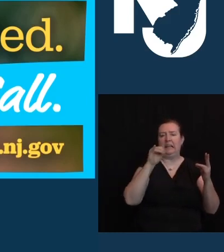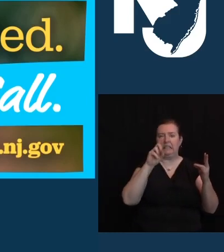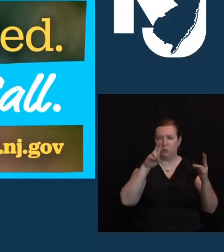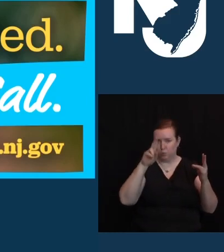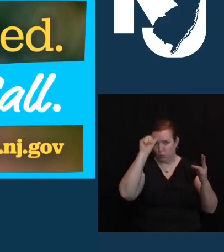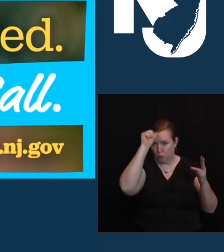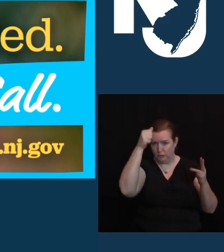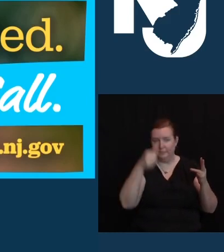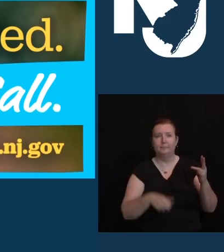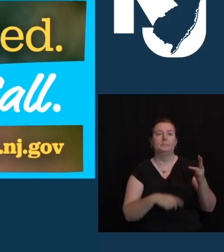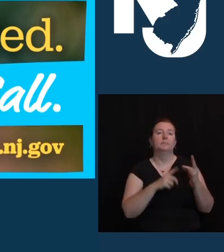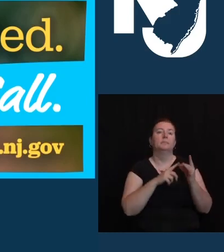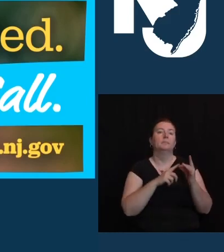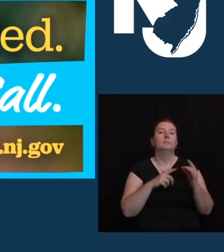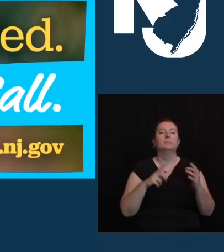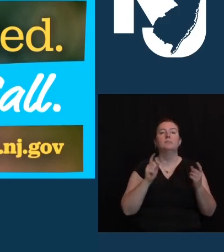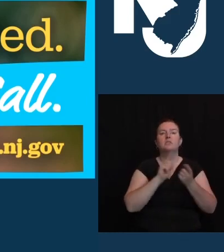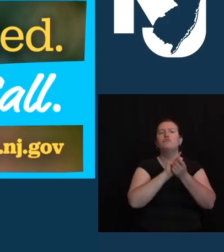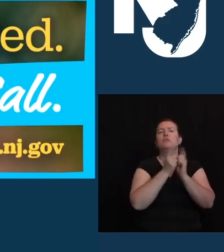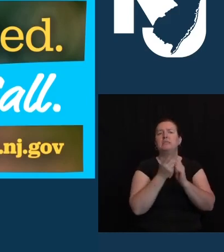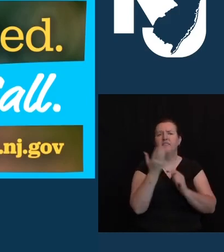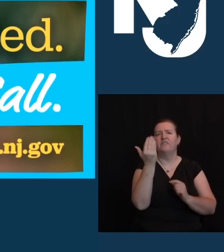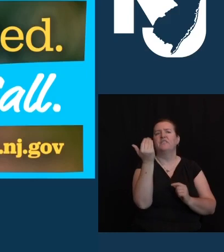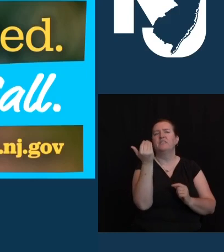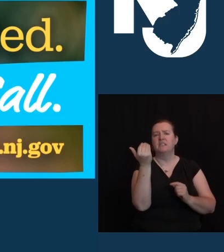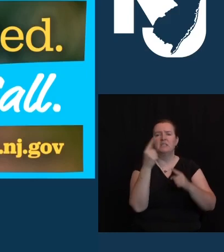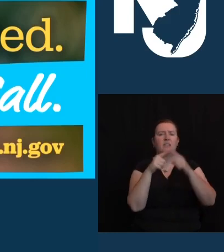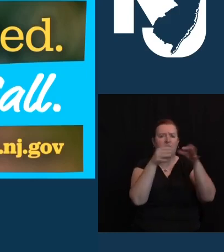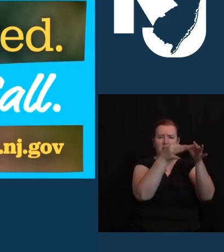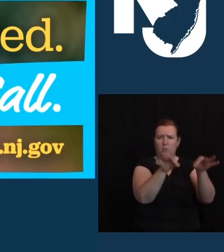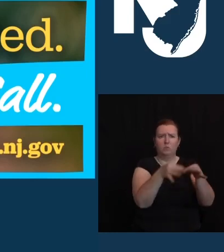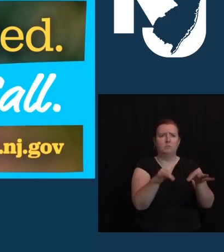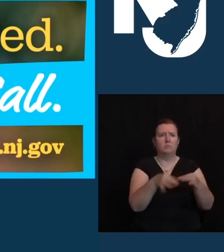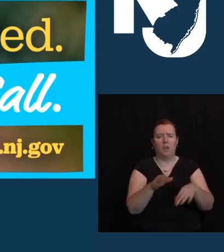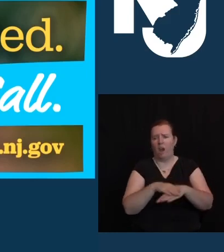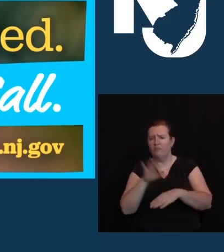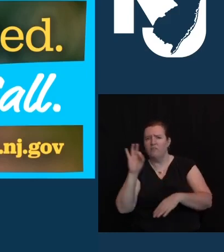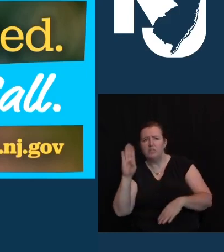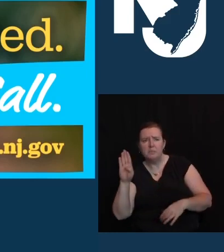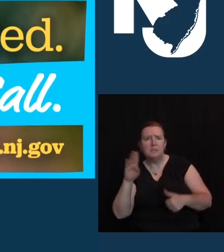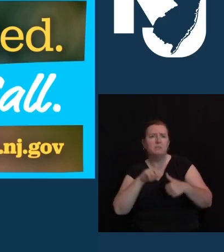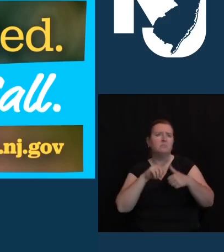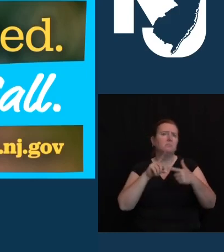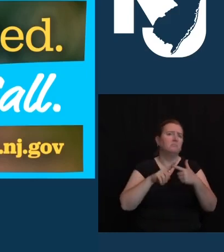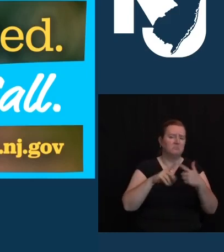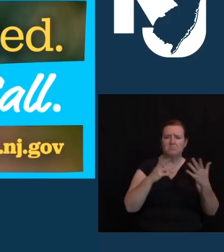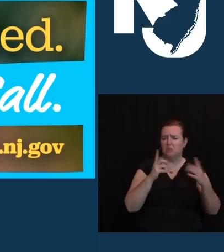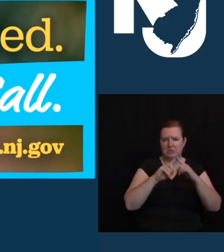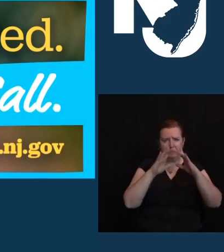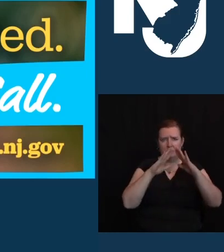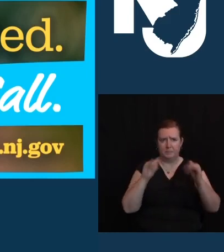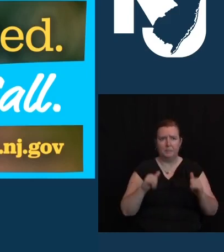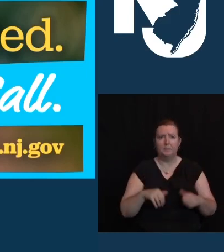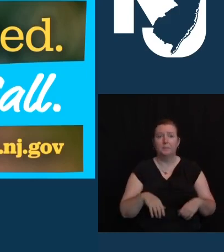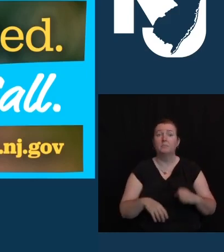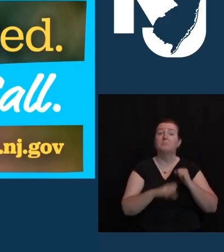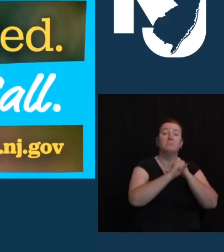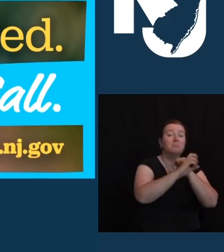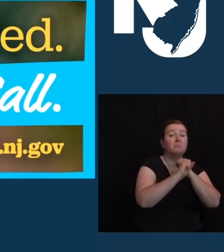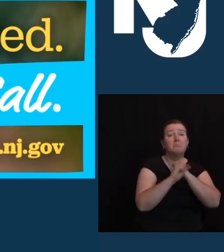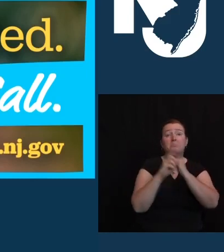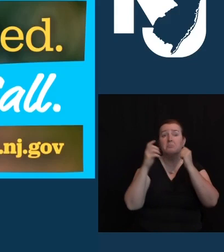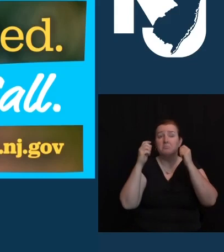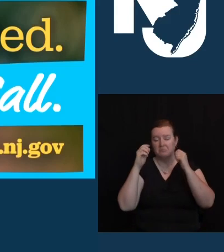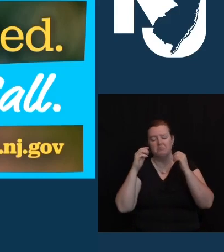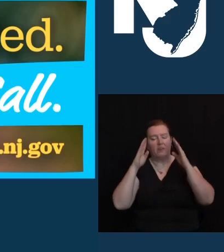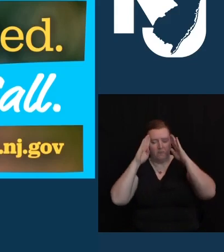on users' language settings on the platform. As part of the campaign, we are also focusing on younger individuals under